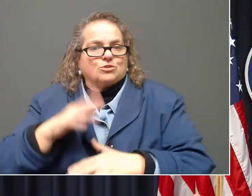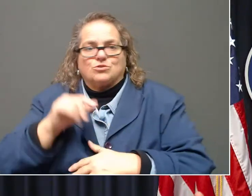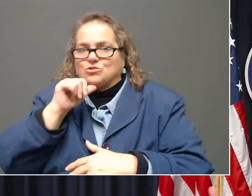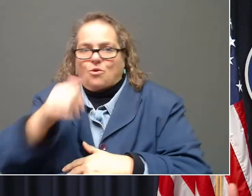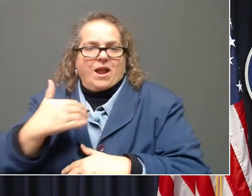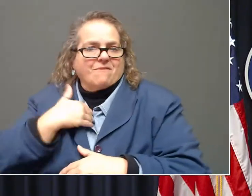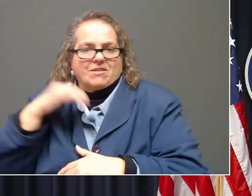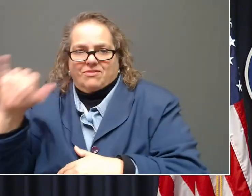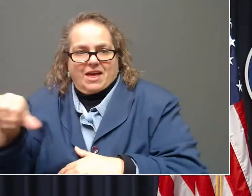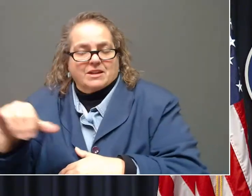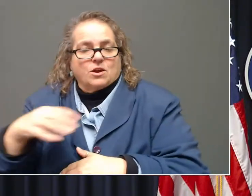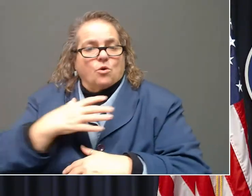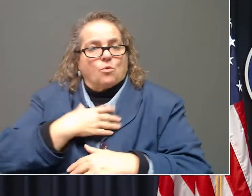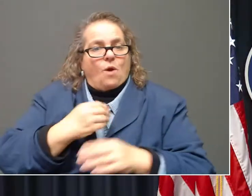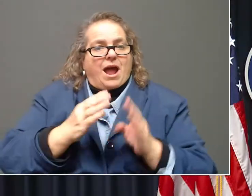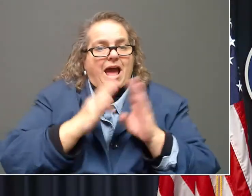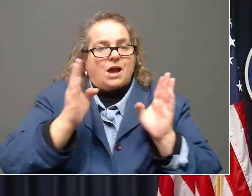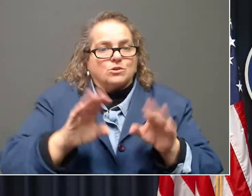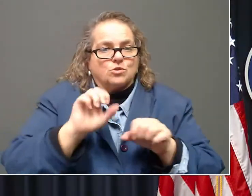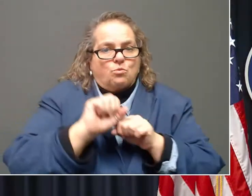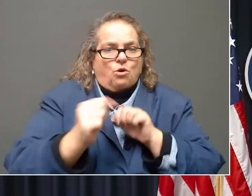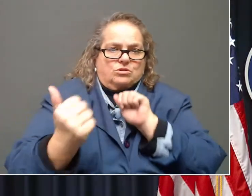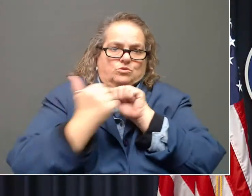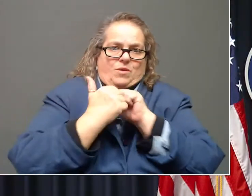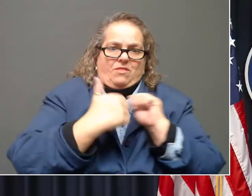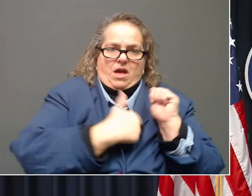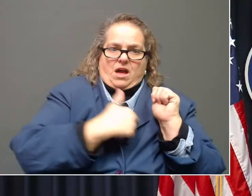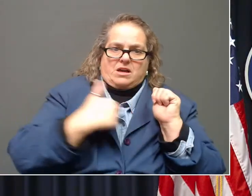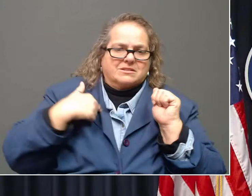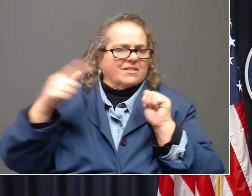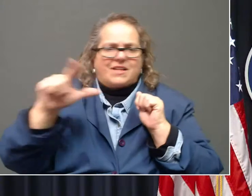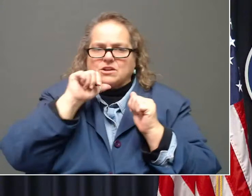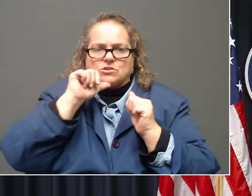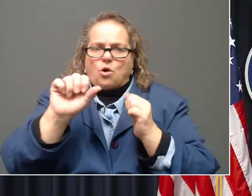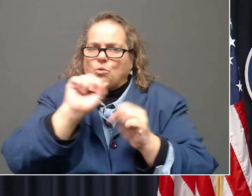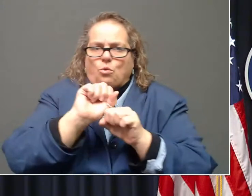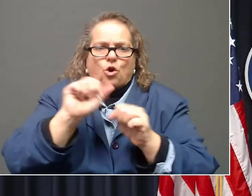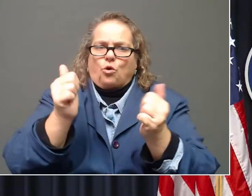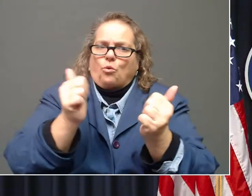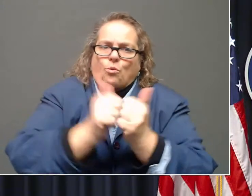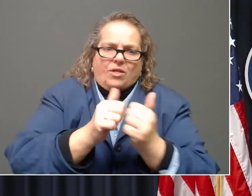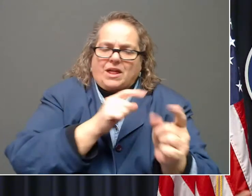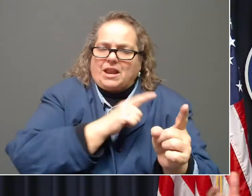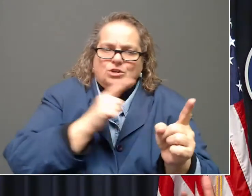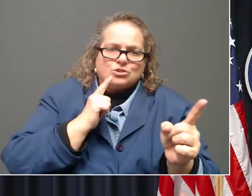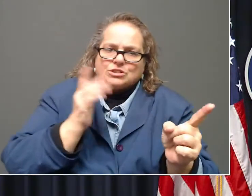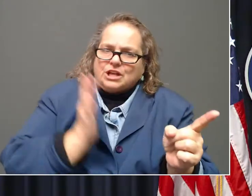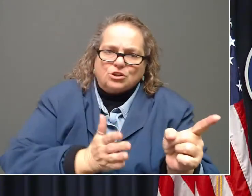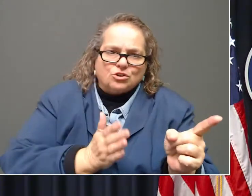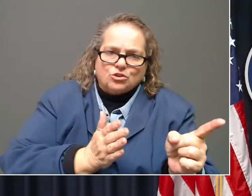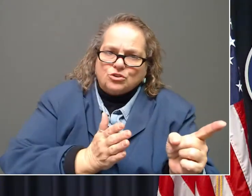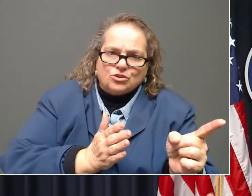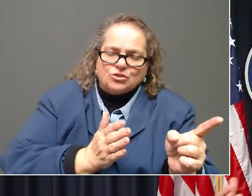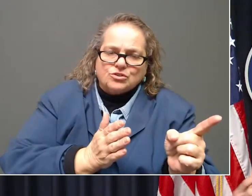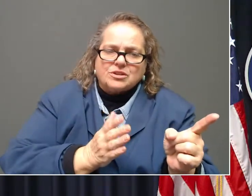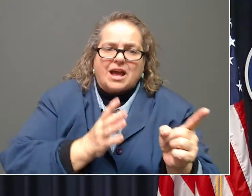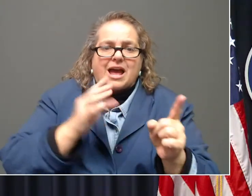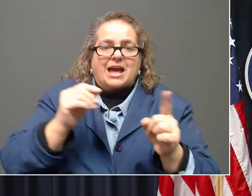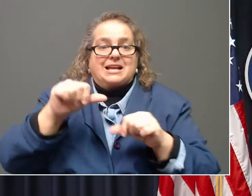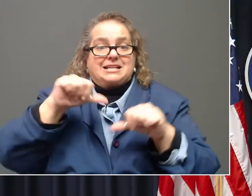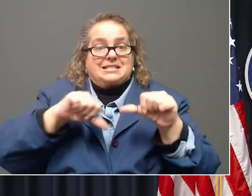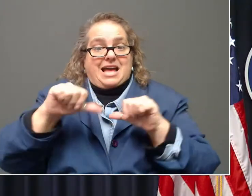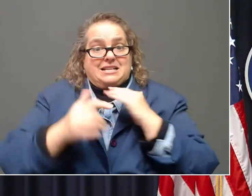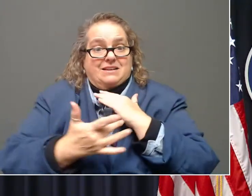being governor also in this instance and in emergencies can sometimes give you the little